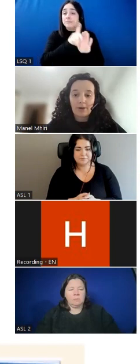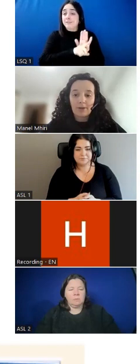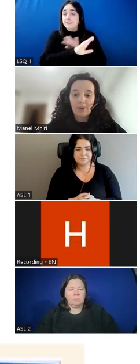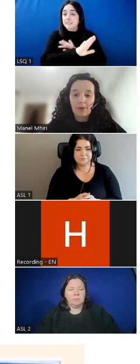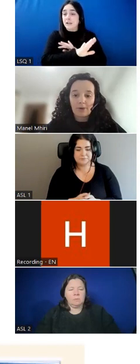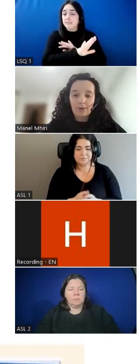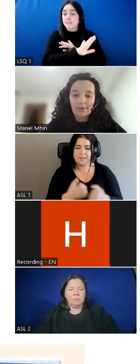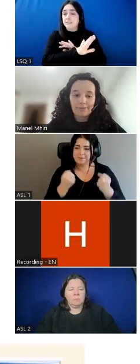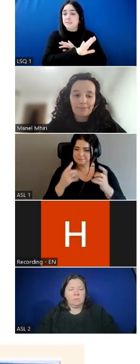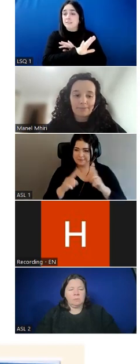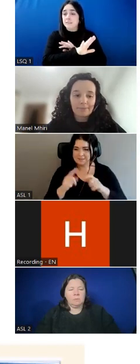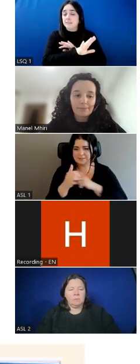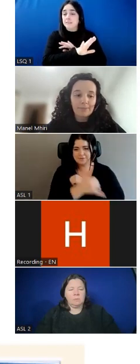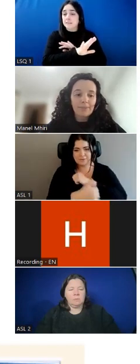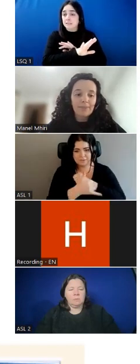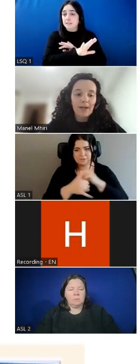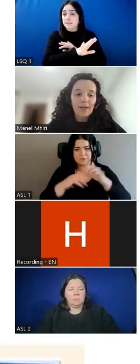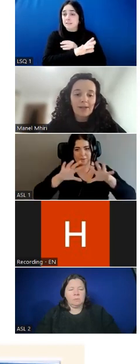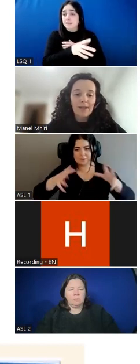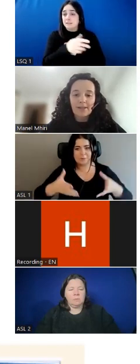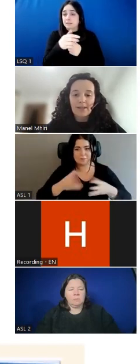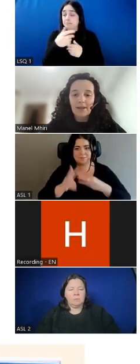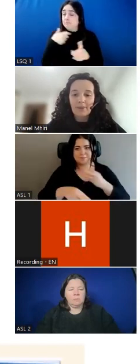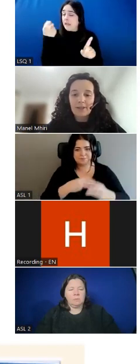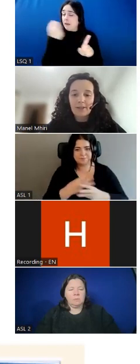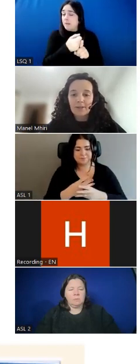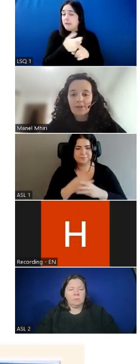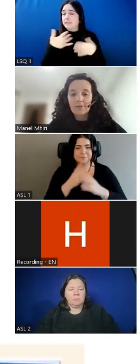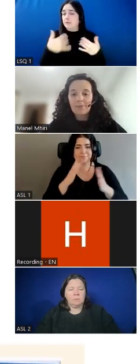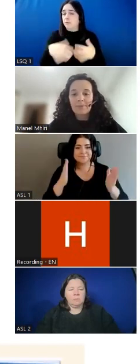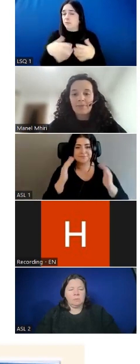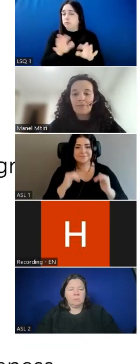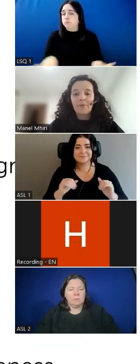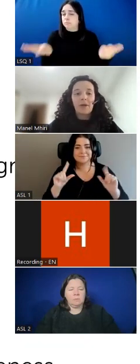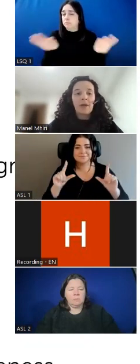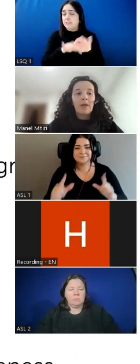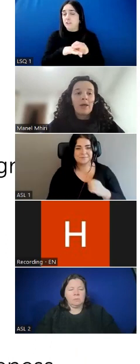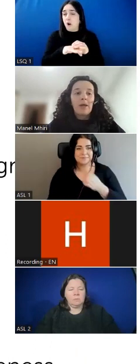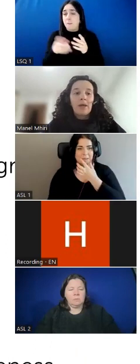different parts of the world. Next slide, please.